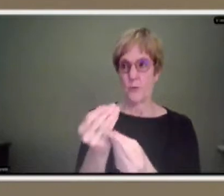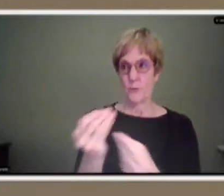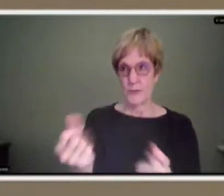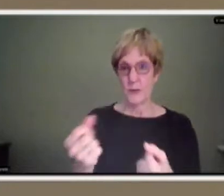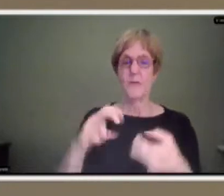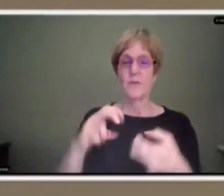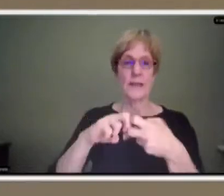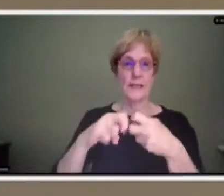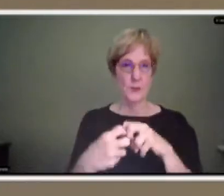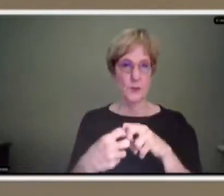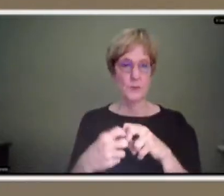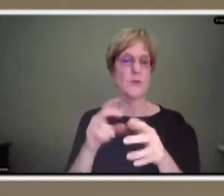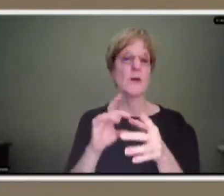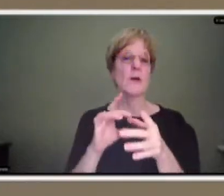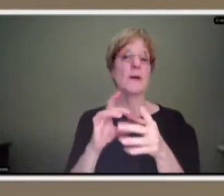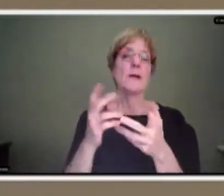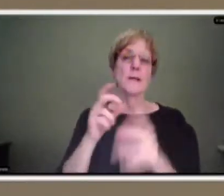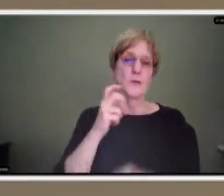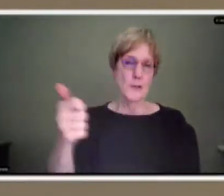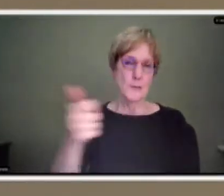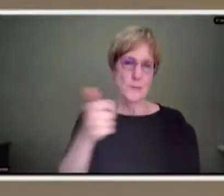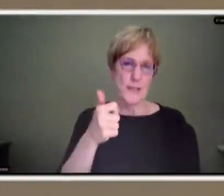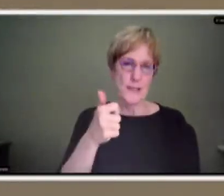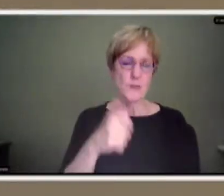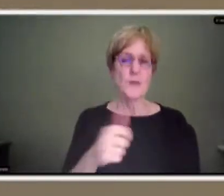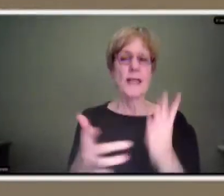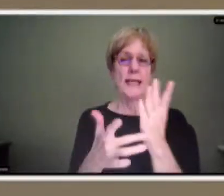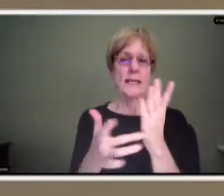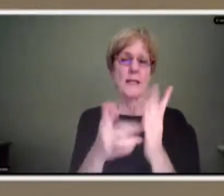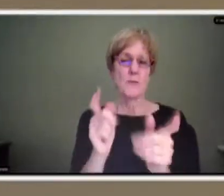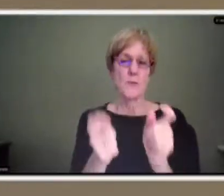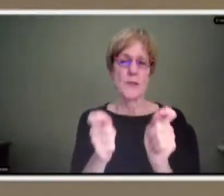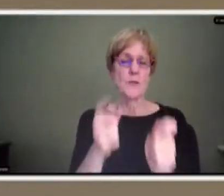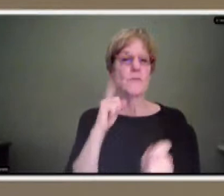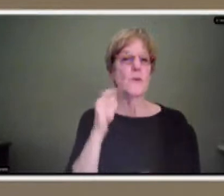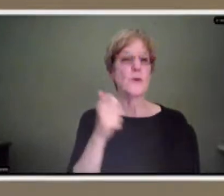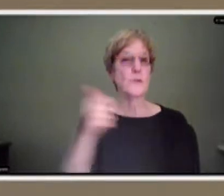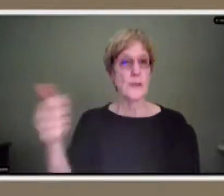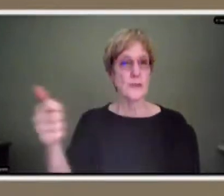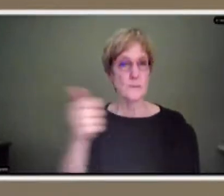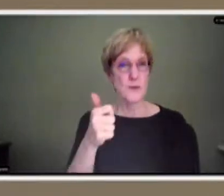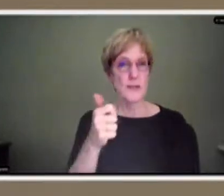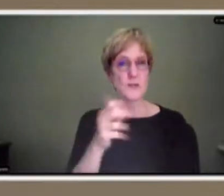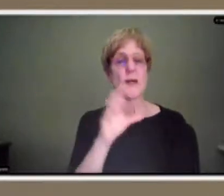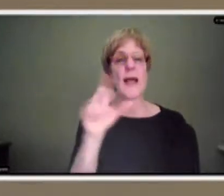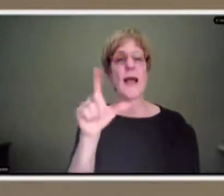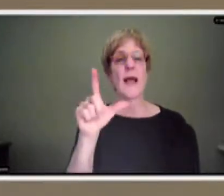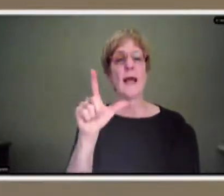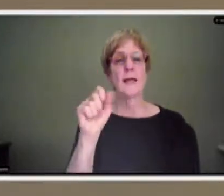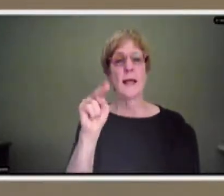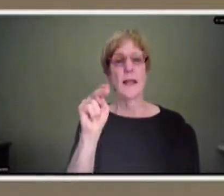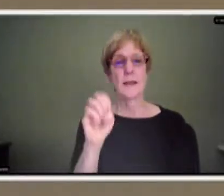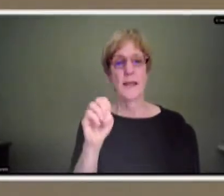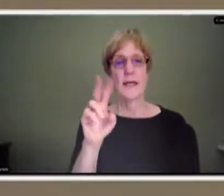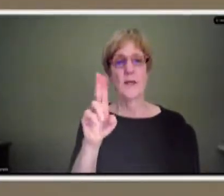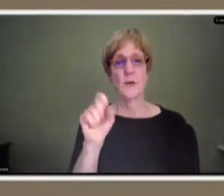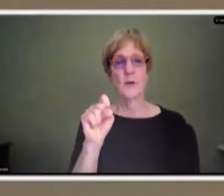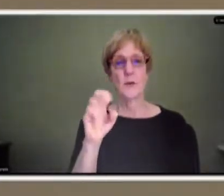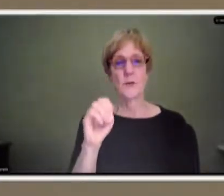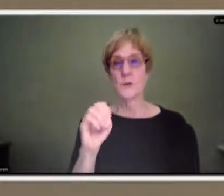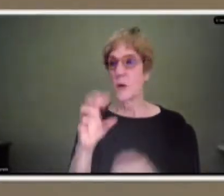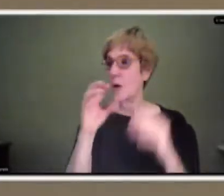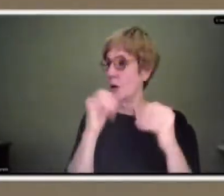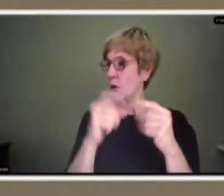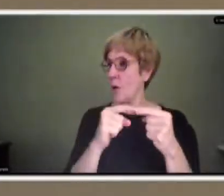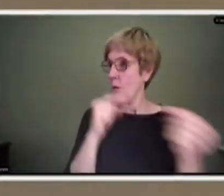issues related to transportation and technical revisions related to transportation and land use. There is no opposition to this